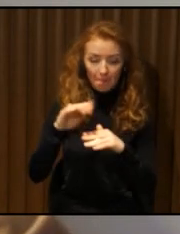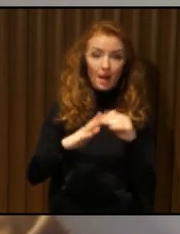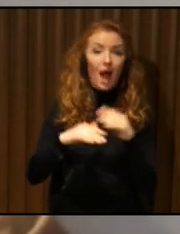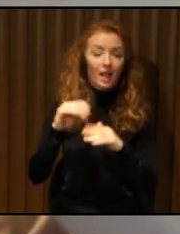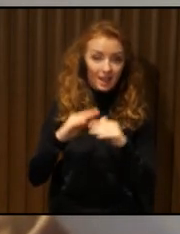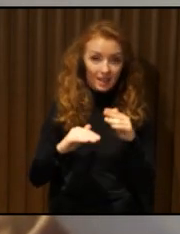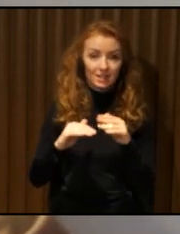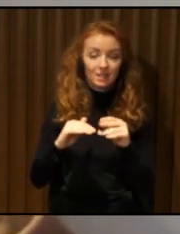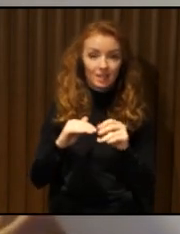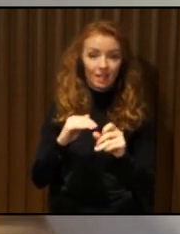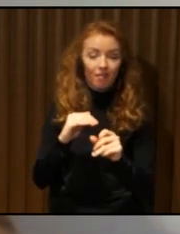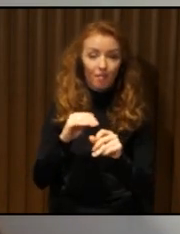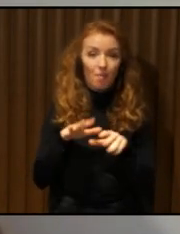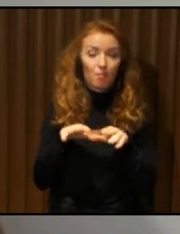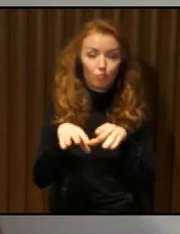One second.